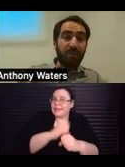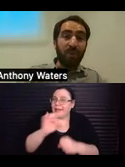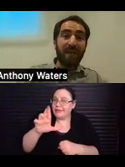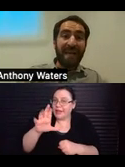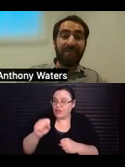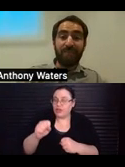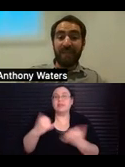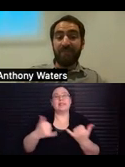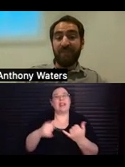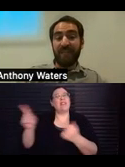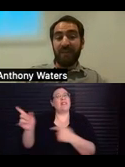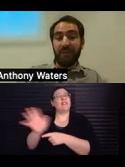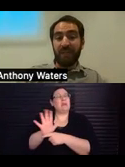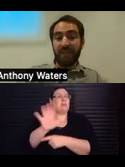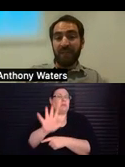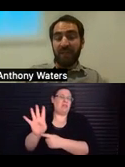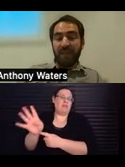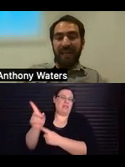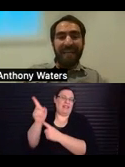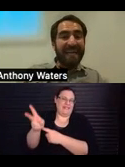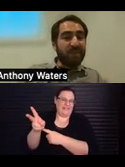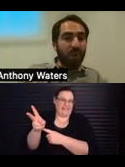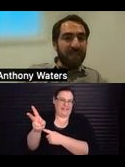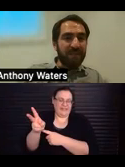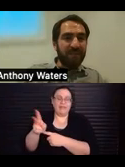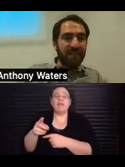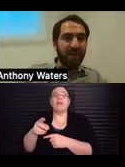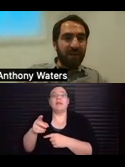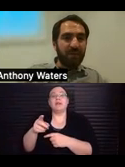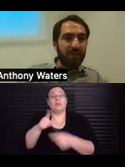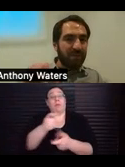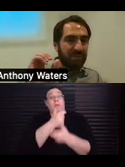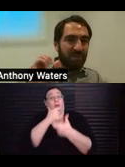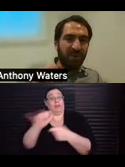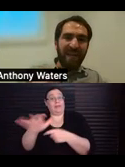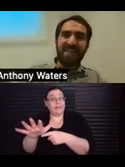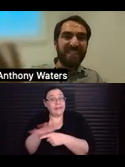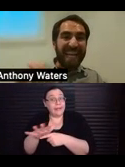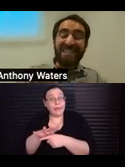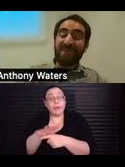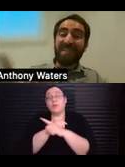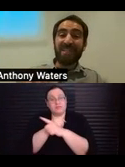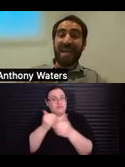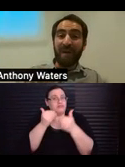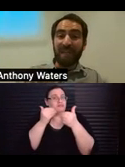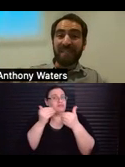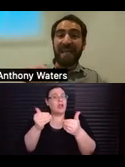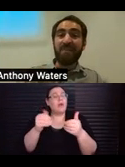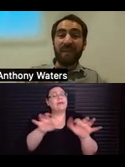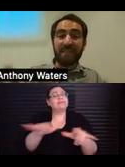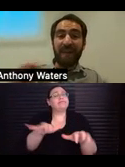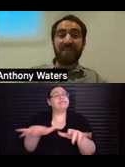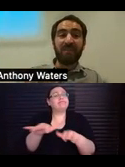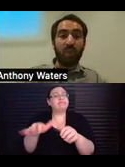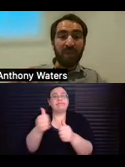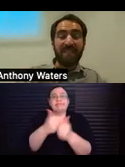about a 4.5-minute video here. And as you're watching the video, go ahead and just enter into the chat box any